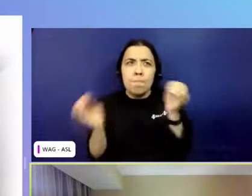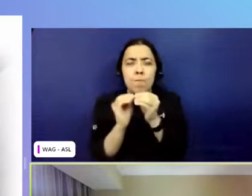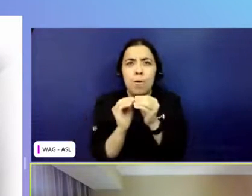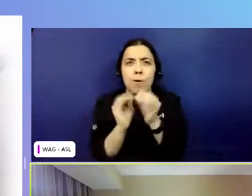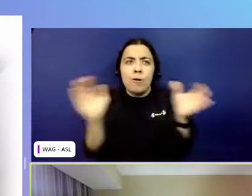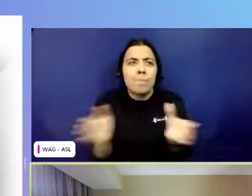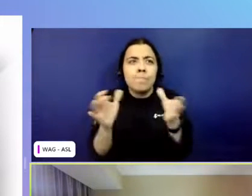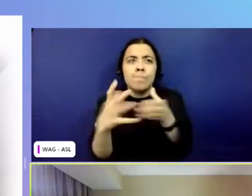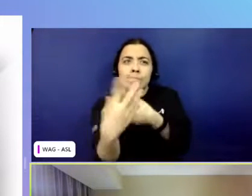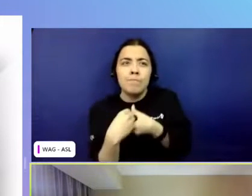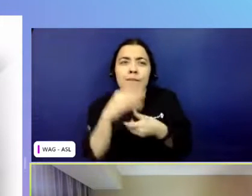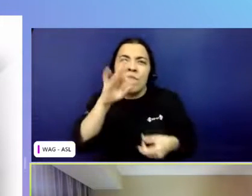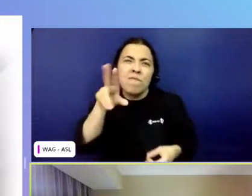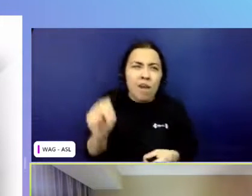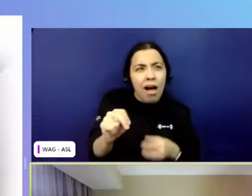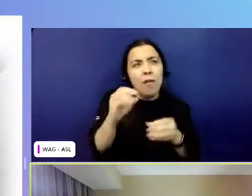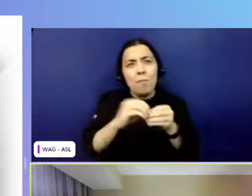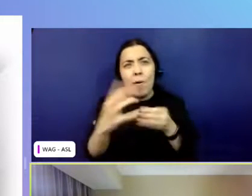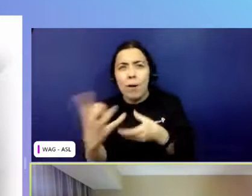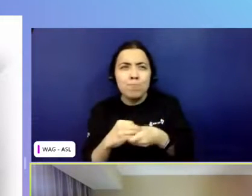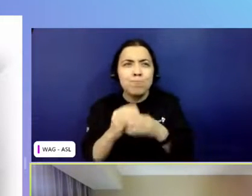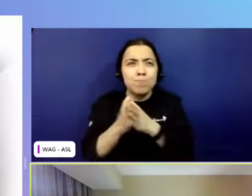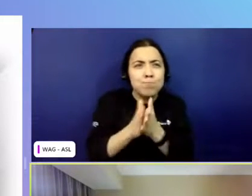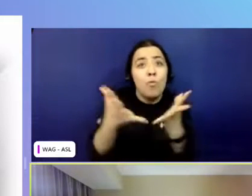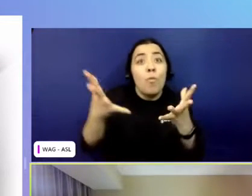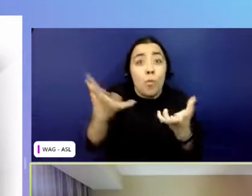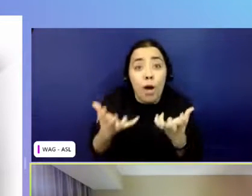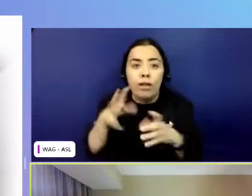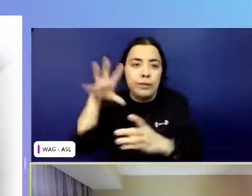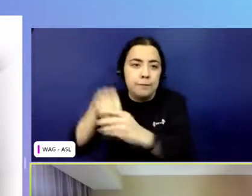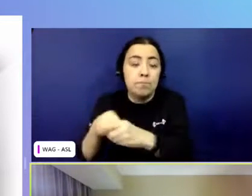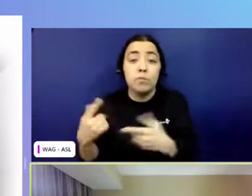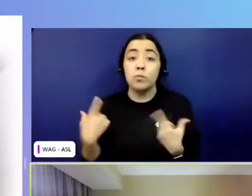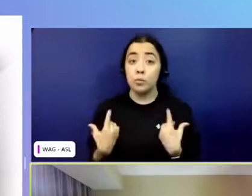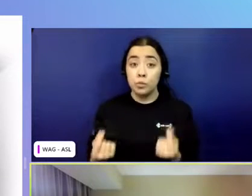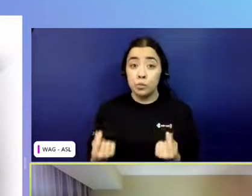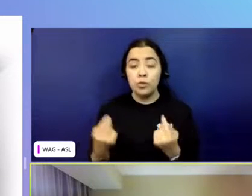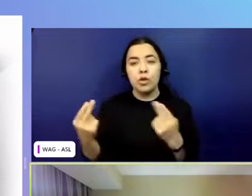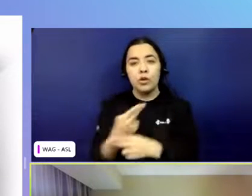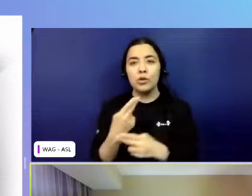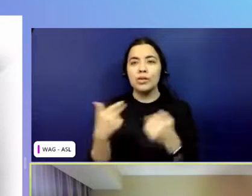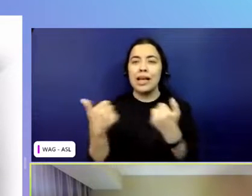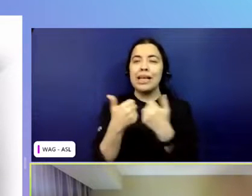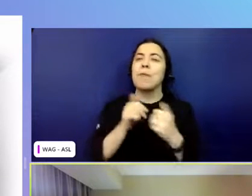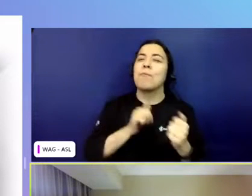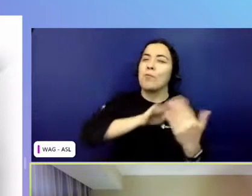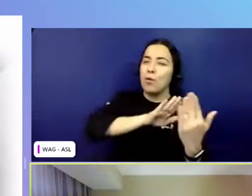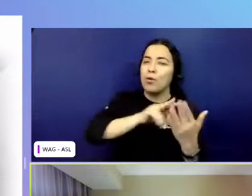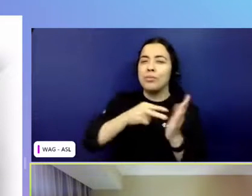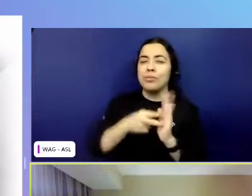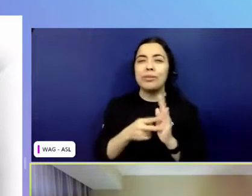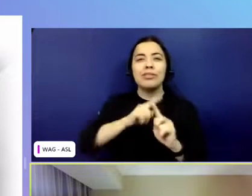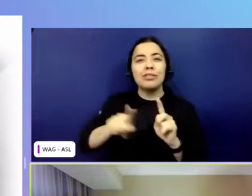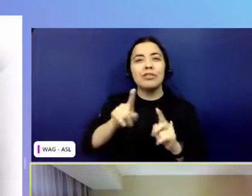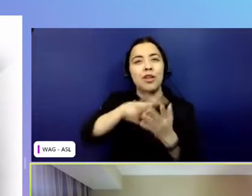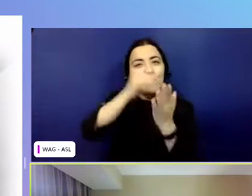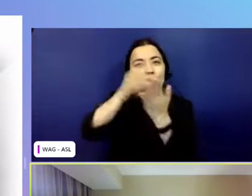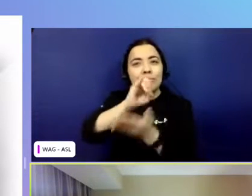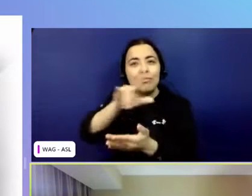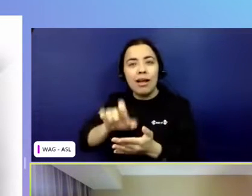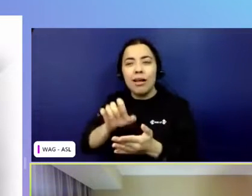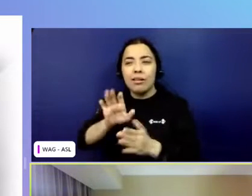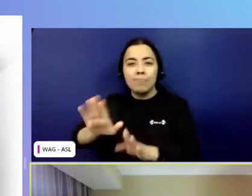and engaging. Using a gaming approach also plays to different learning styles, and it allows people